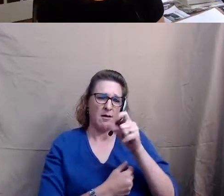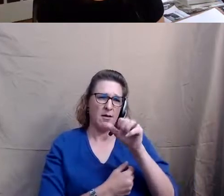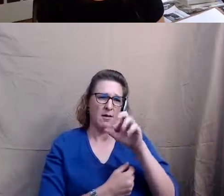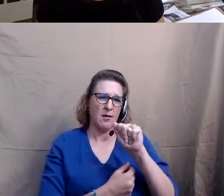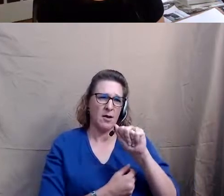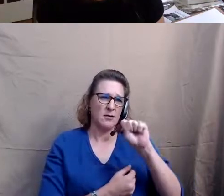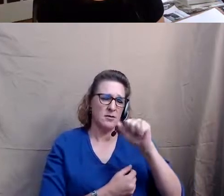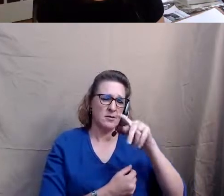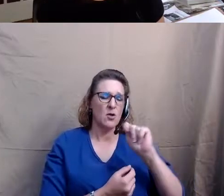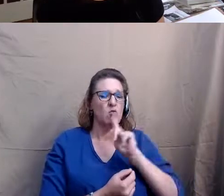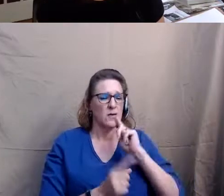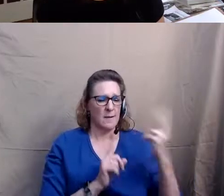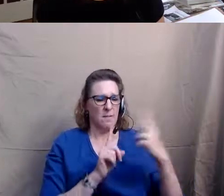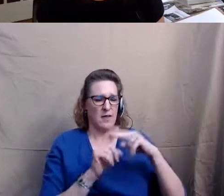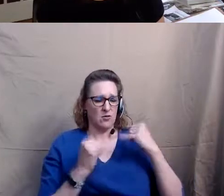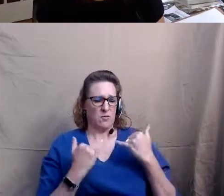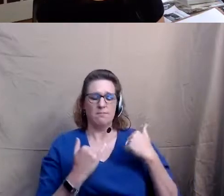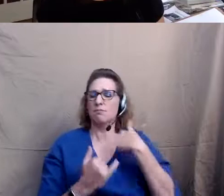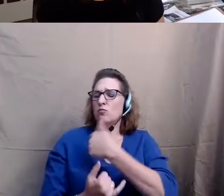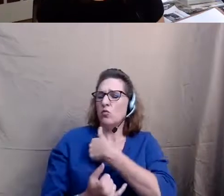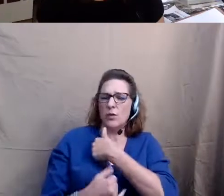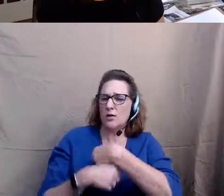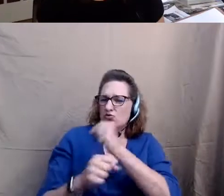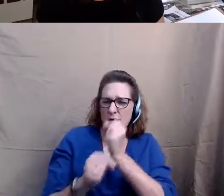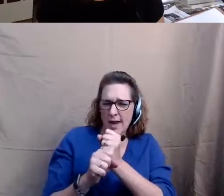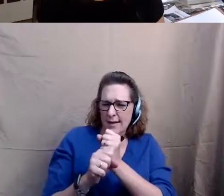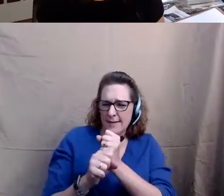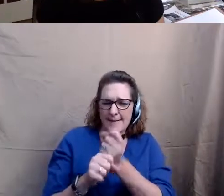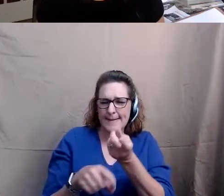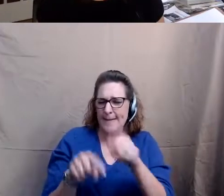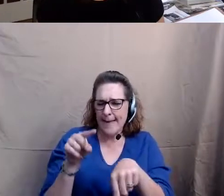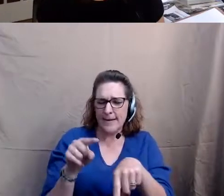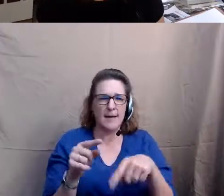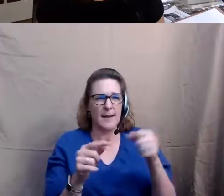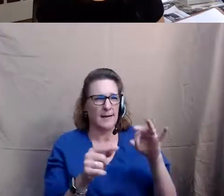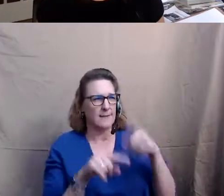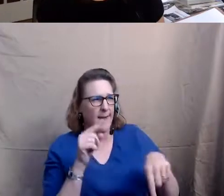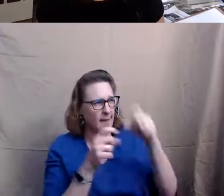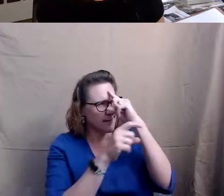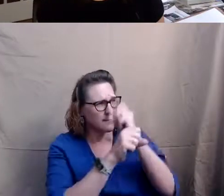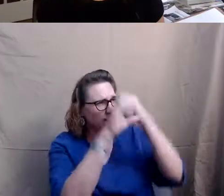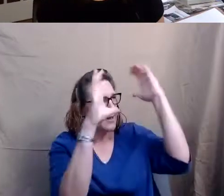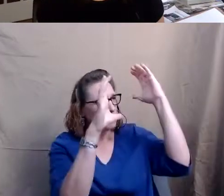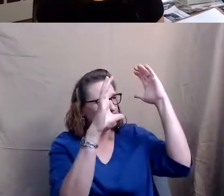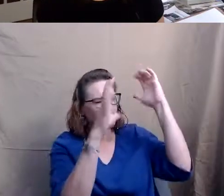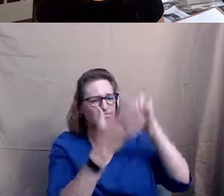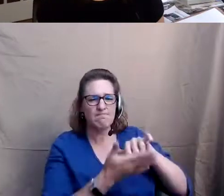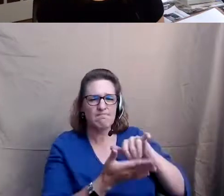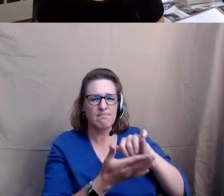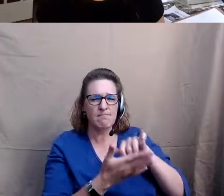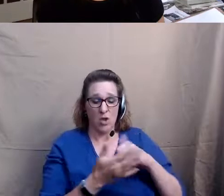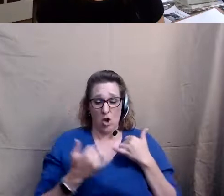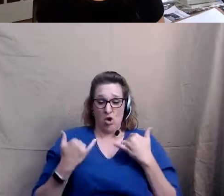we are. We cannot create what we cannot imagine. Our current societal vision of justice